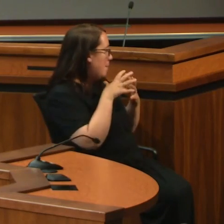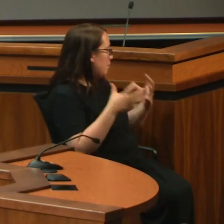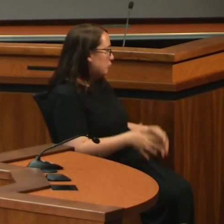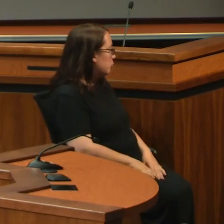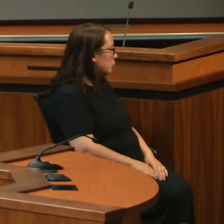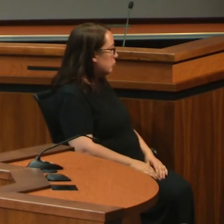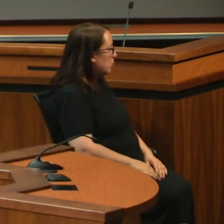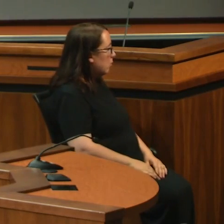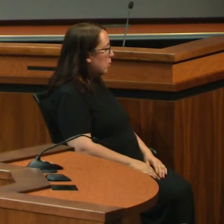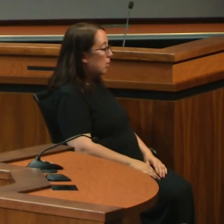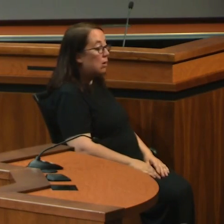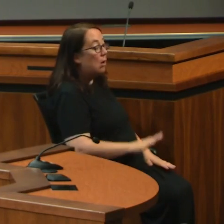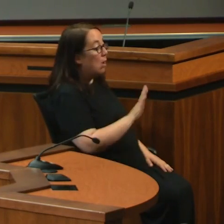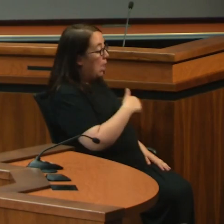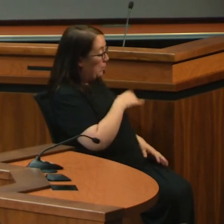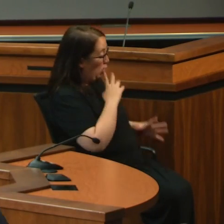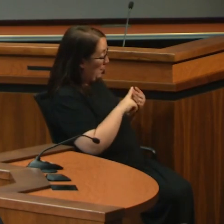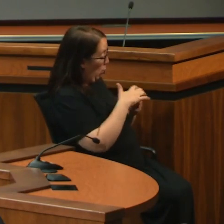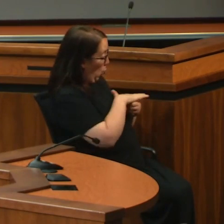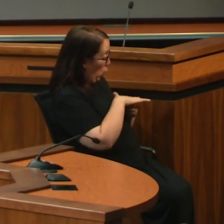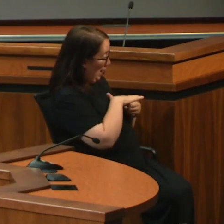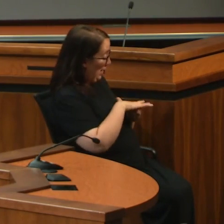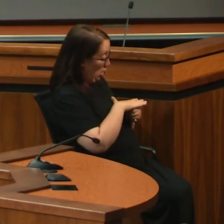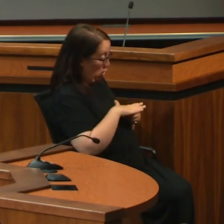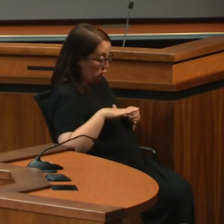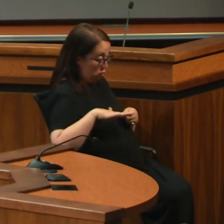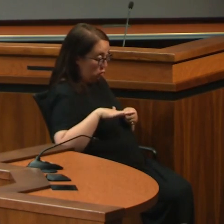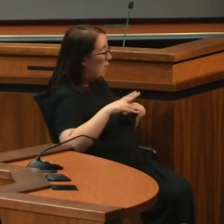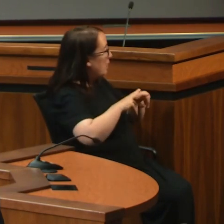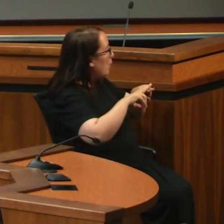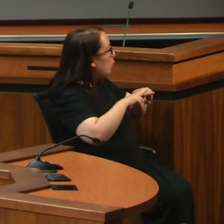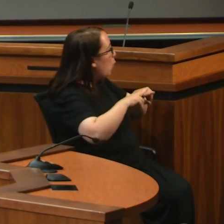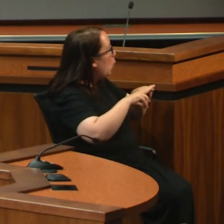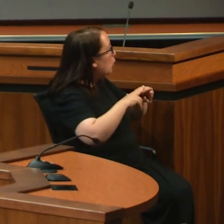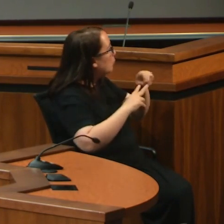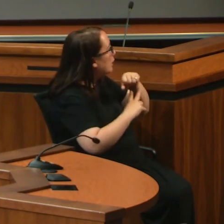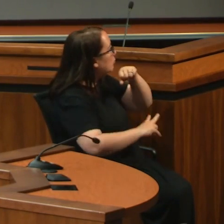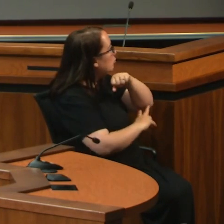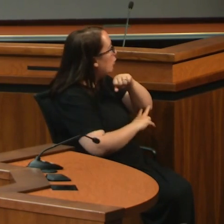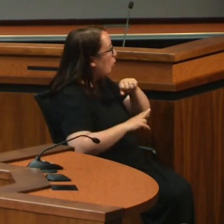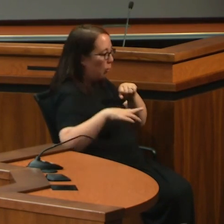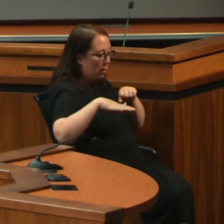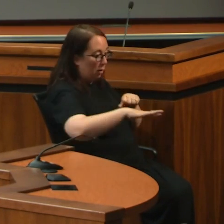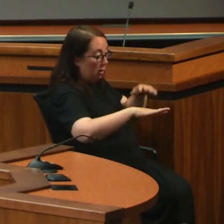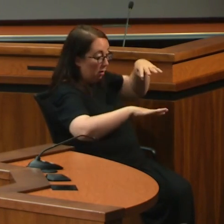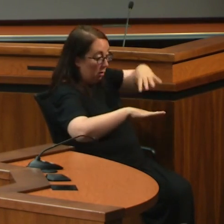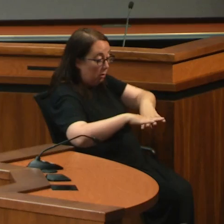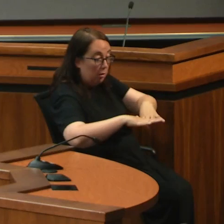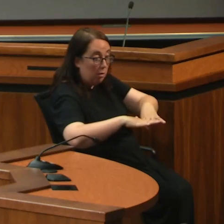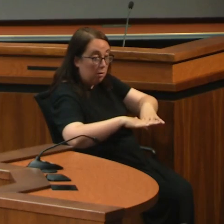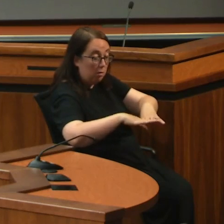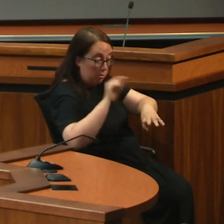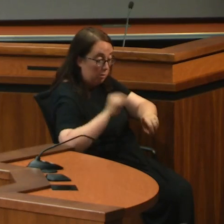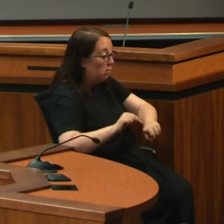does have an impact, but I mean, I'm just talking about locally, like right at the railroad bridge, or right where the Tiber Hudson drains in to